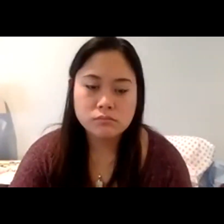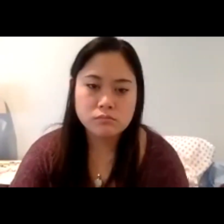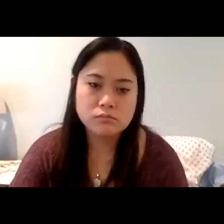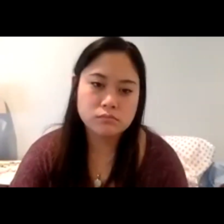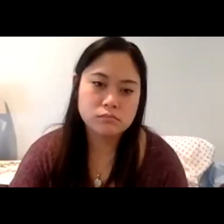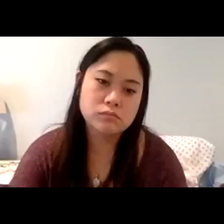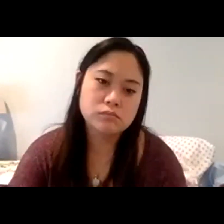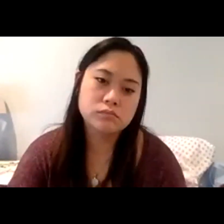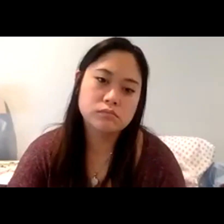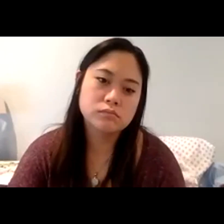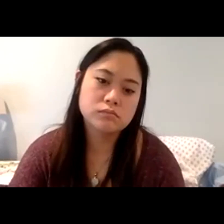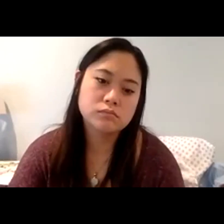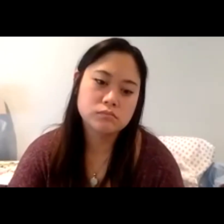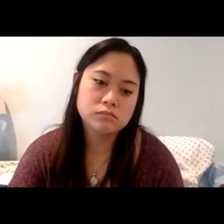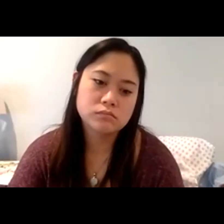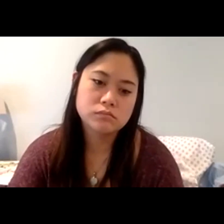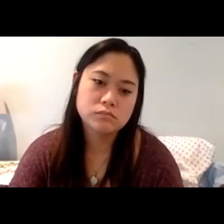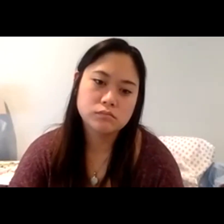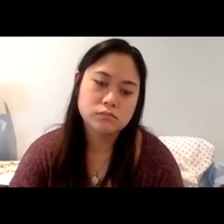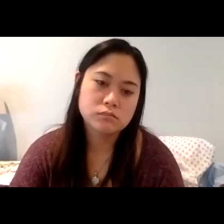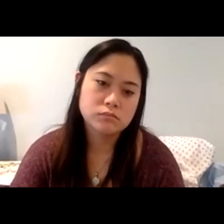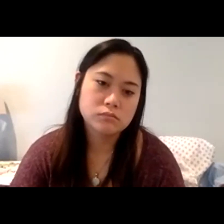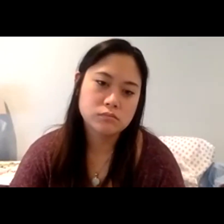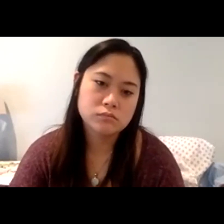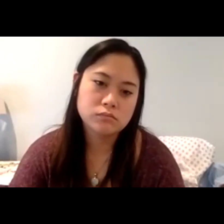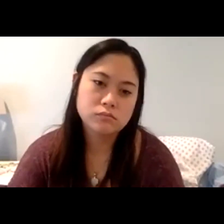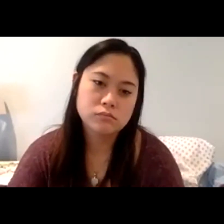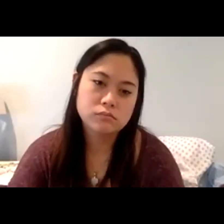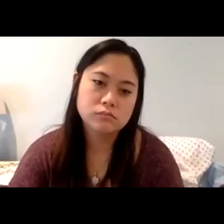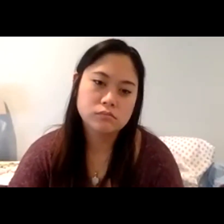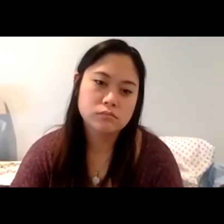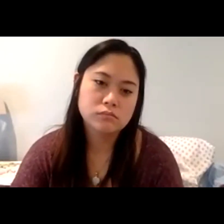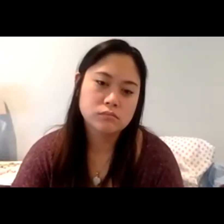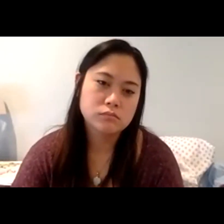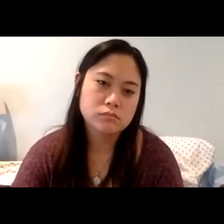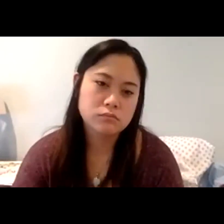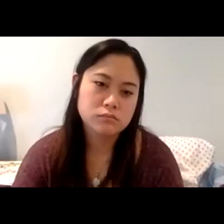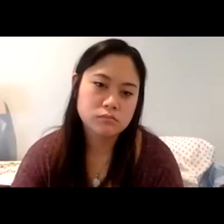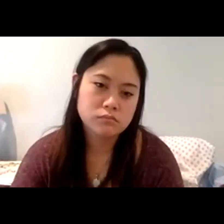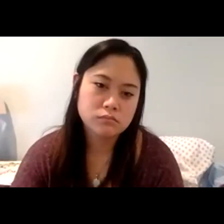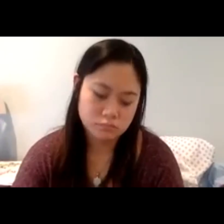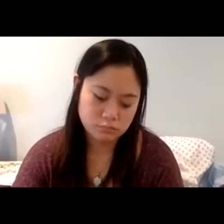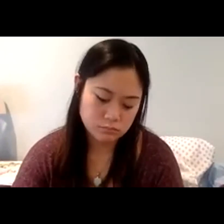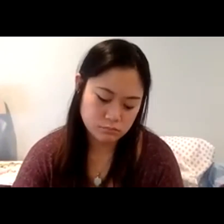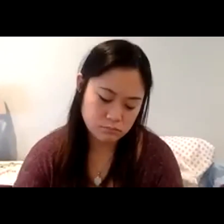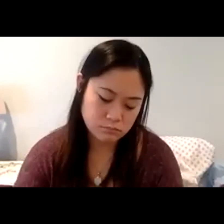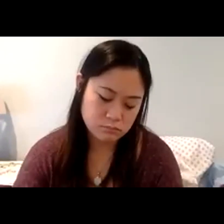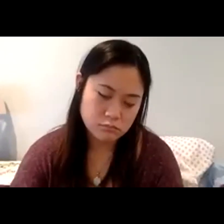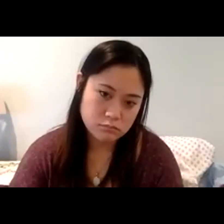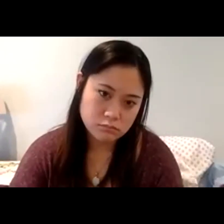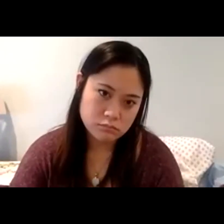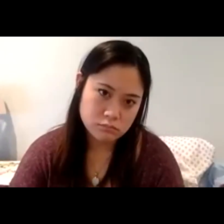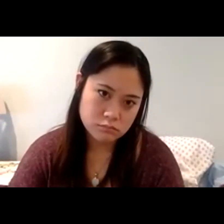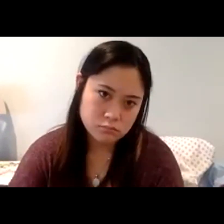you know, updates, deletions, or additions to them when you were going through the list.